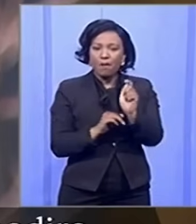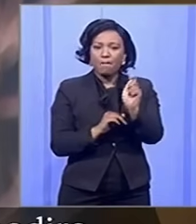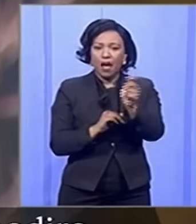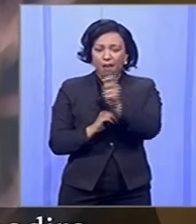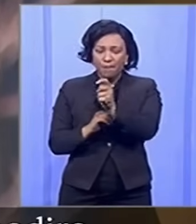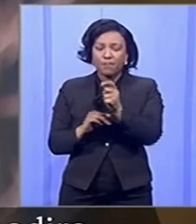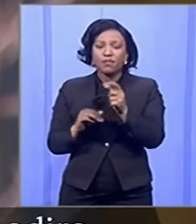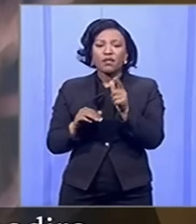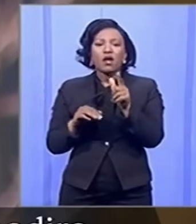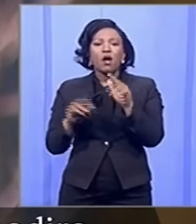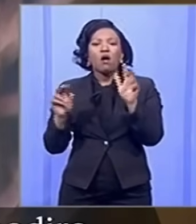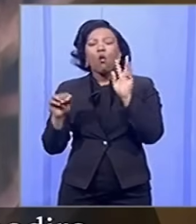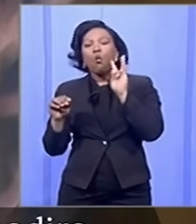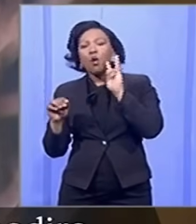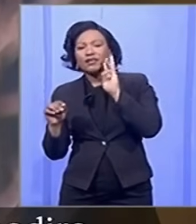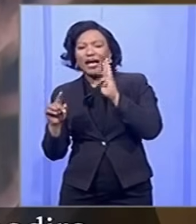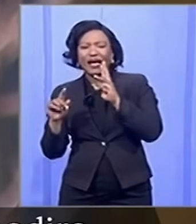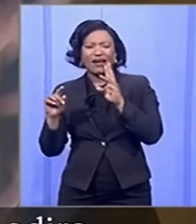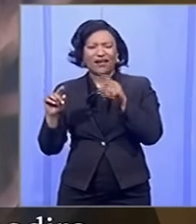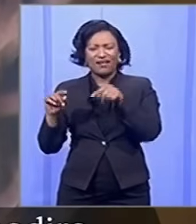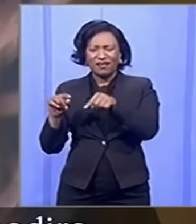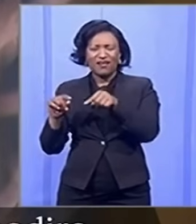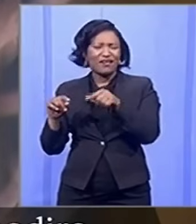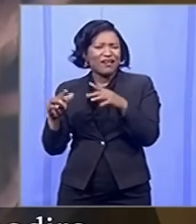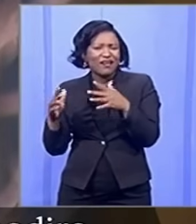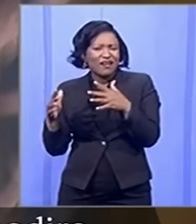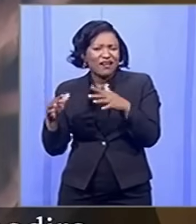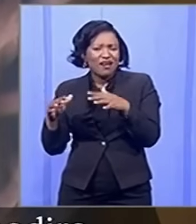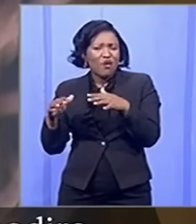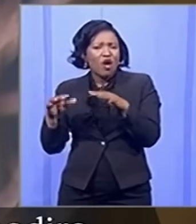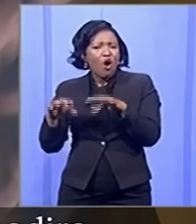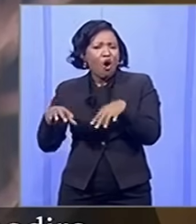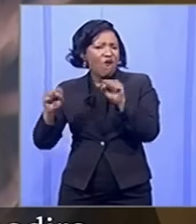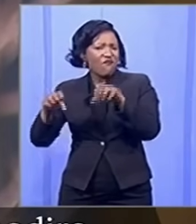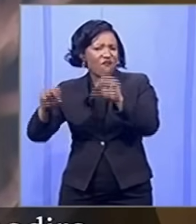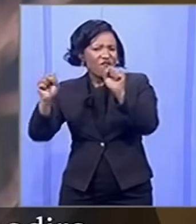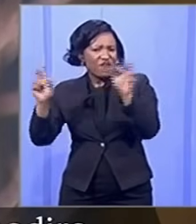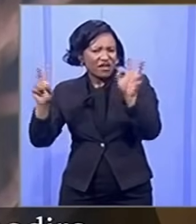and emergency water provision to underserviced communities.